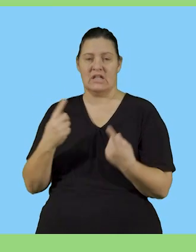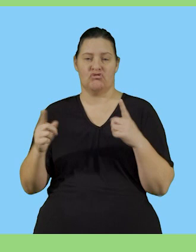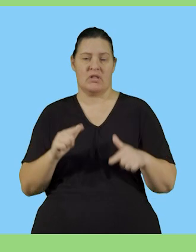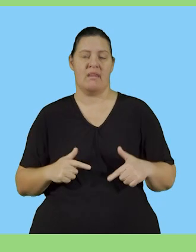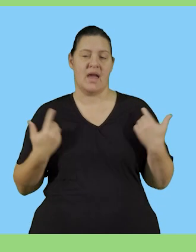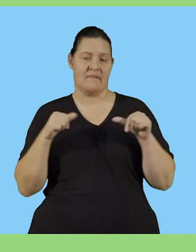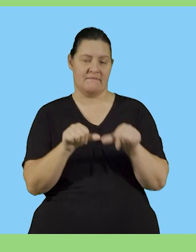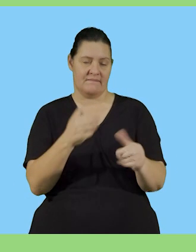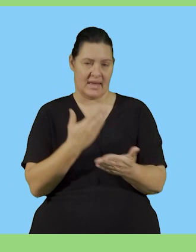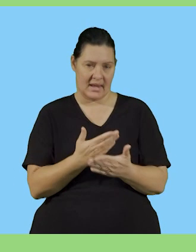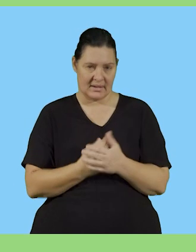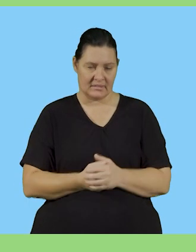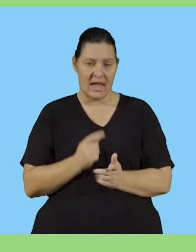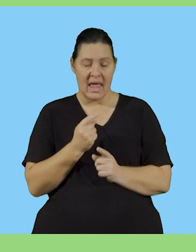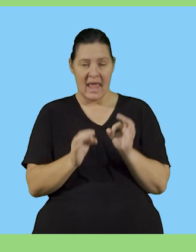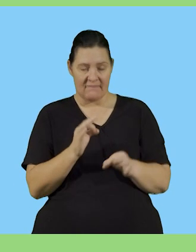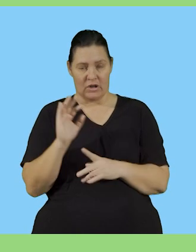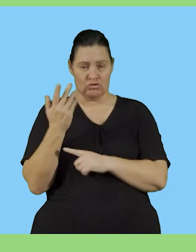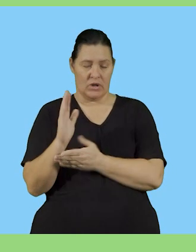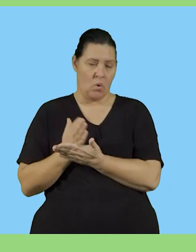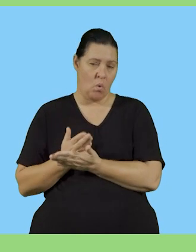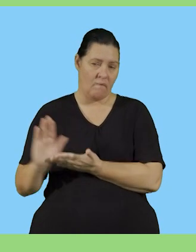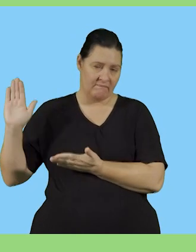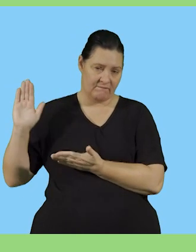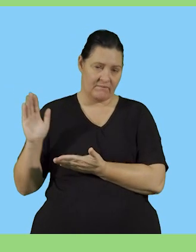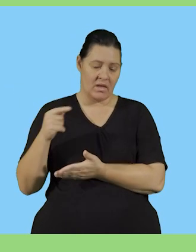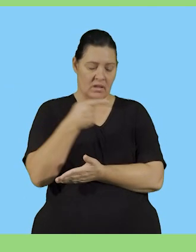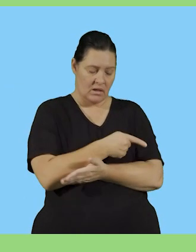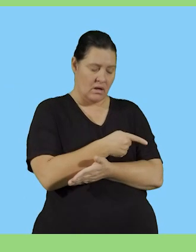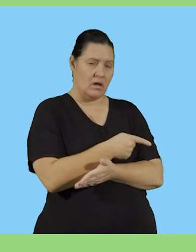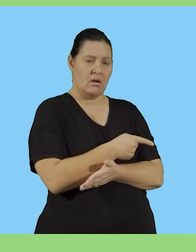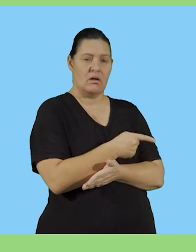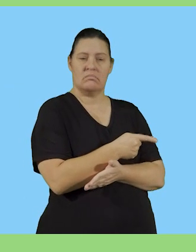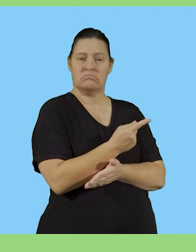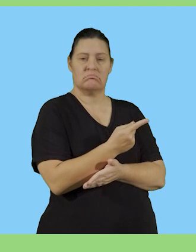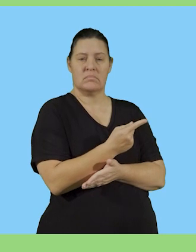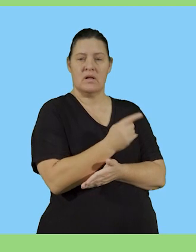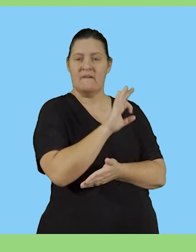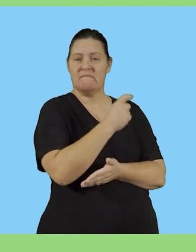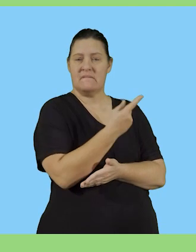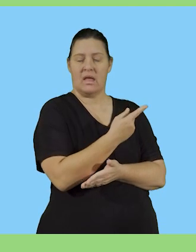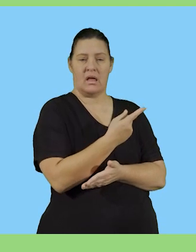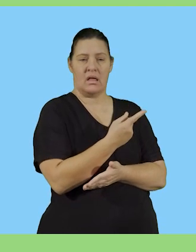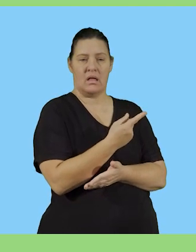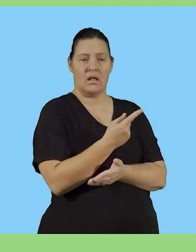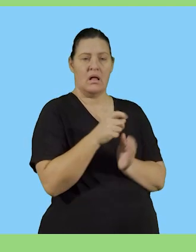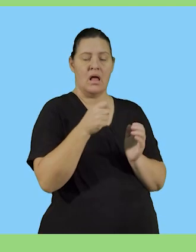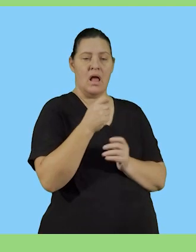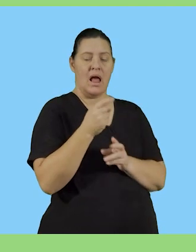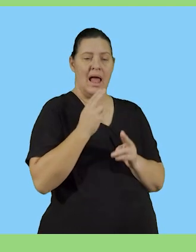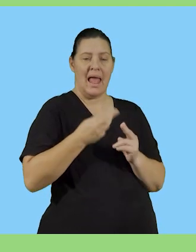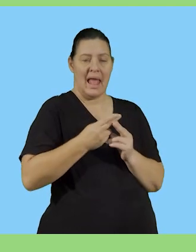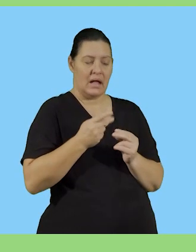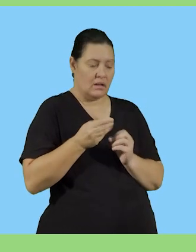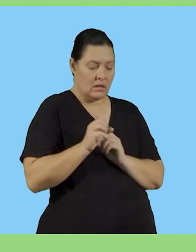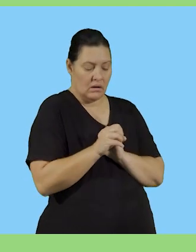first thing we need to understand. If the fig tree is wiped out, then the female wasp will not have a fig in which to